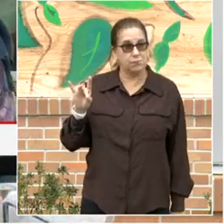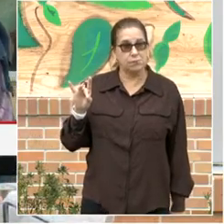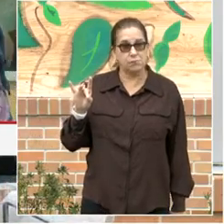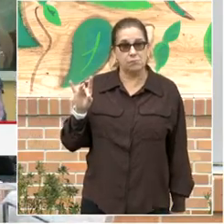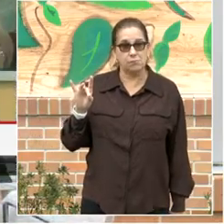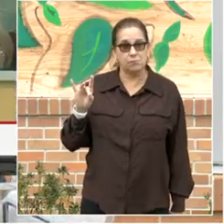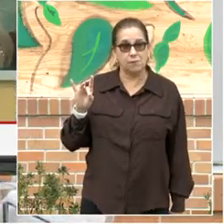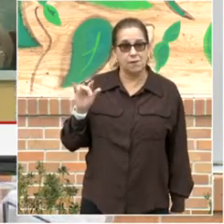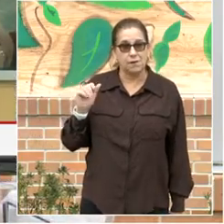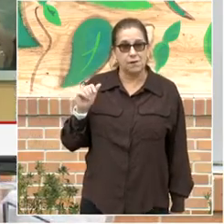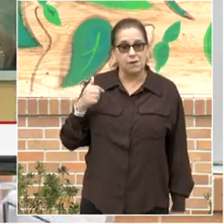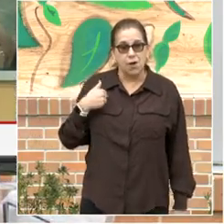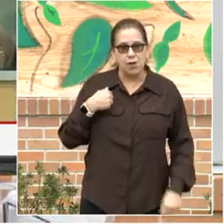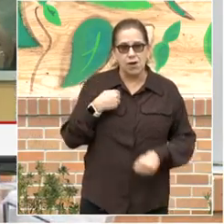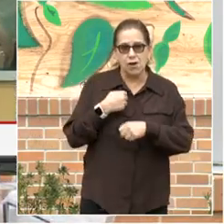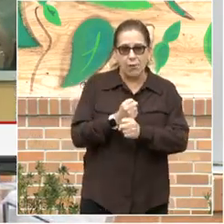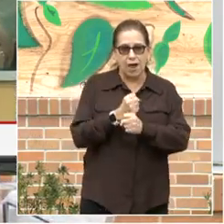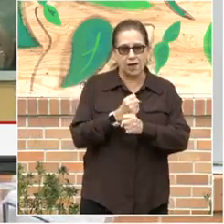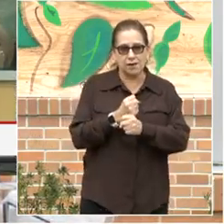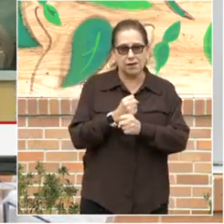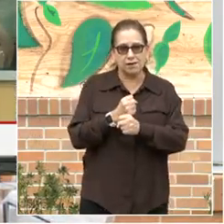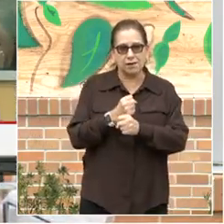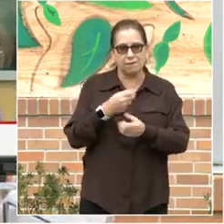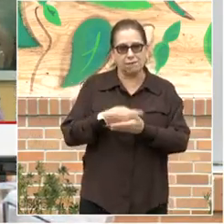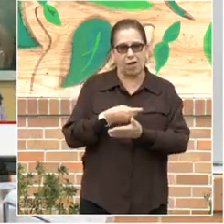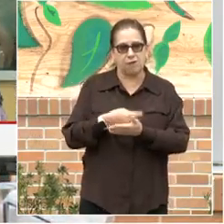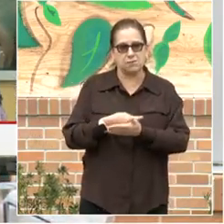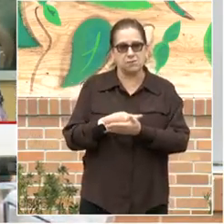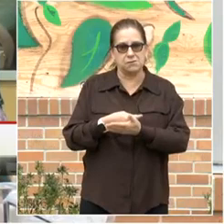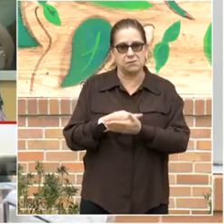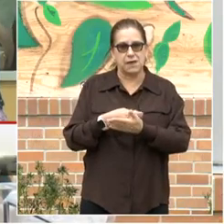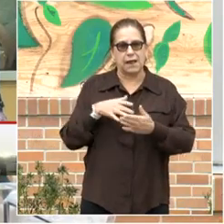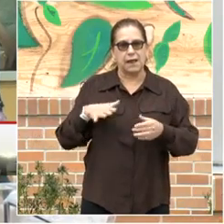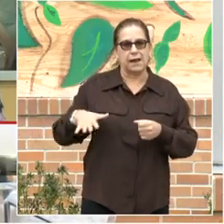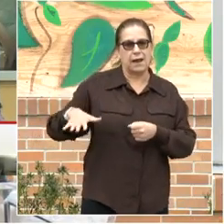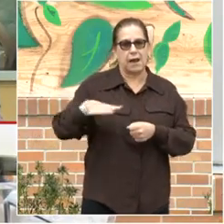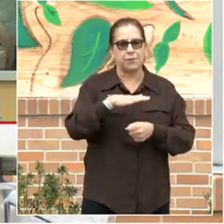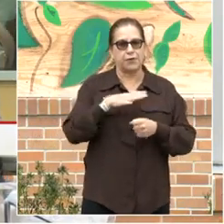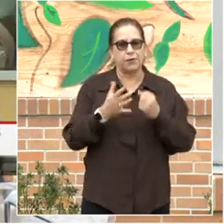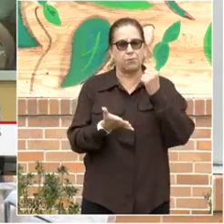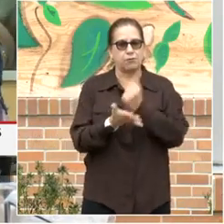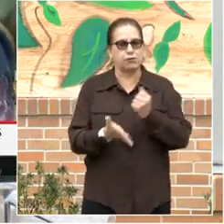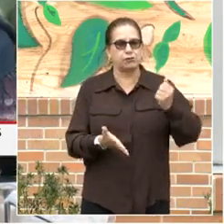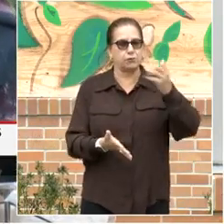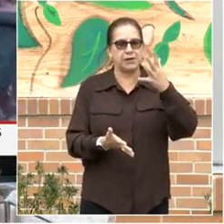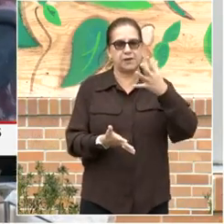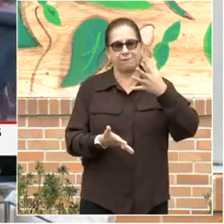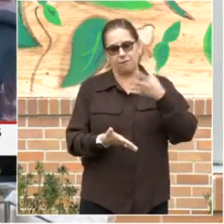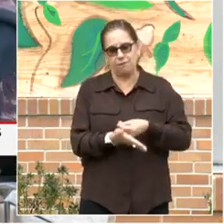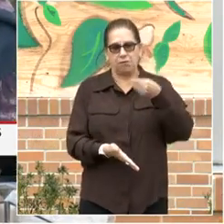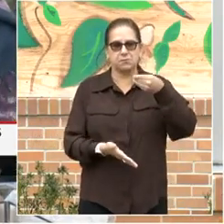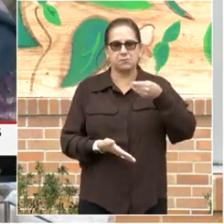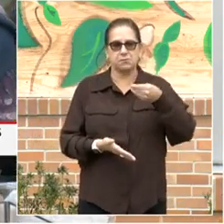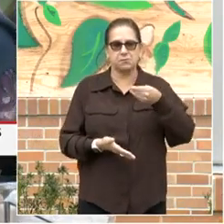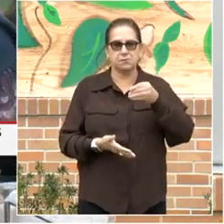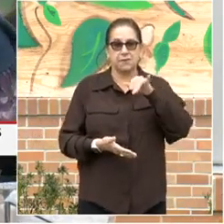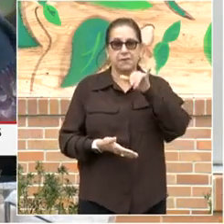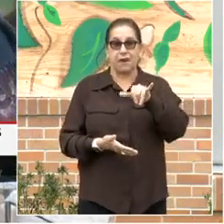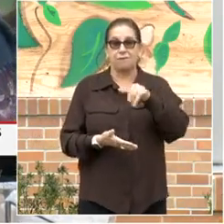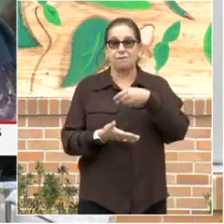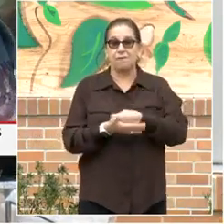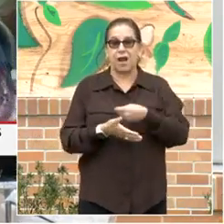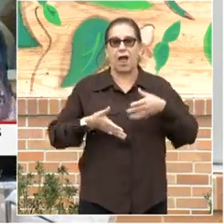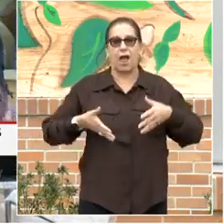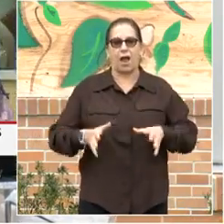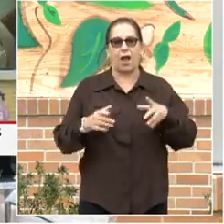We created a fund those 5 years ago called the Neighborhood Prosperity Fund. And it was that fund that allowed us